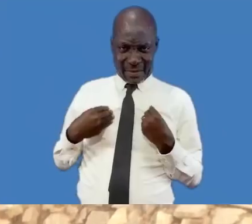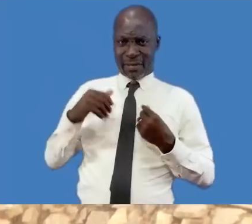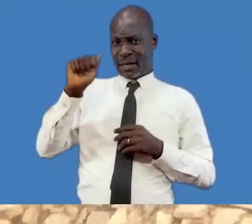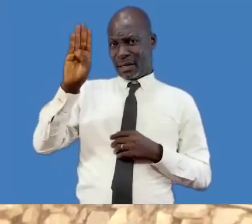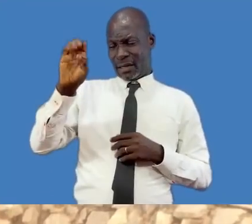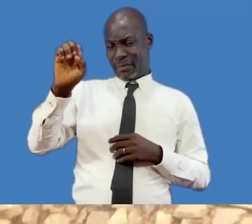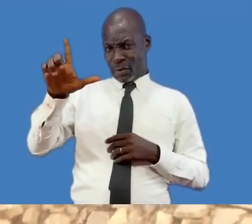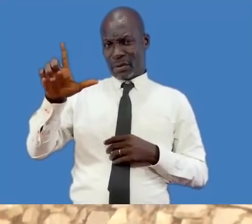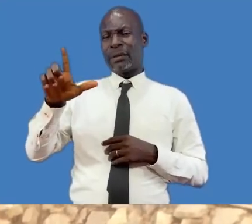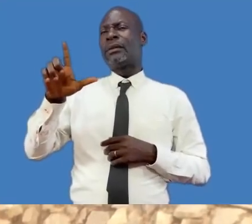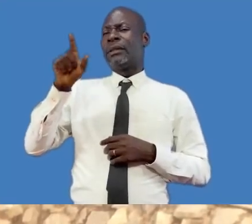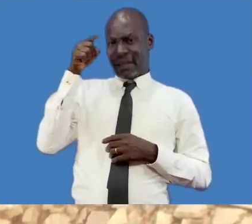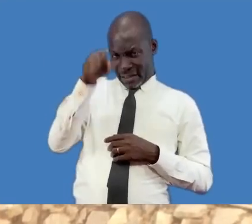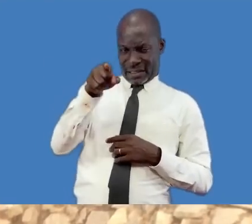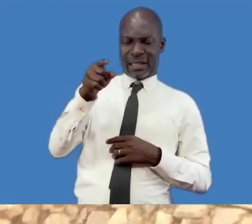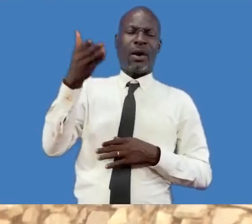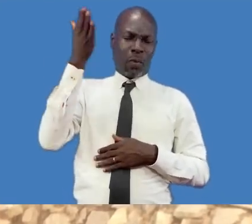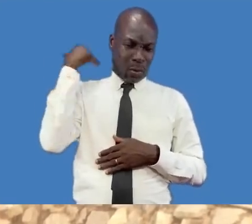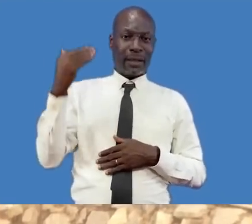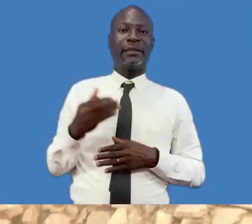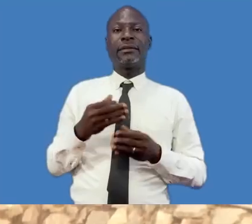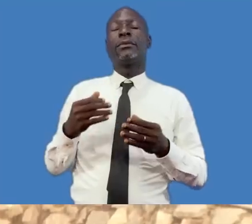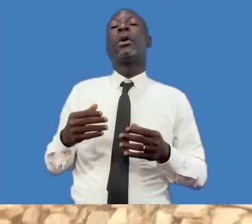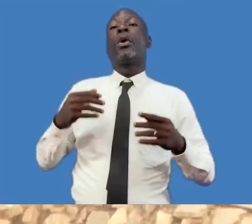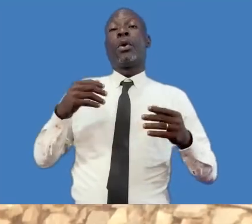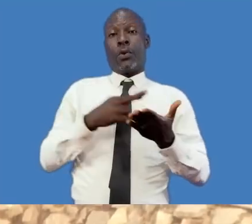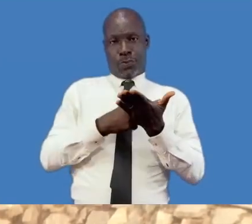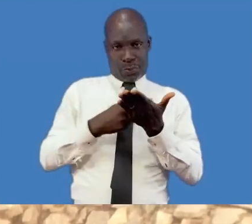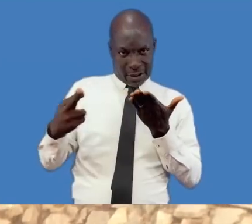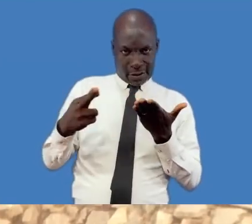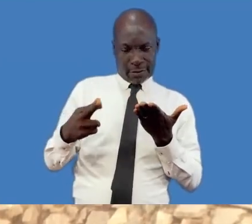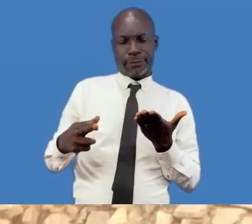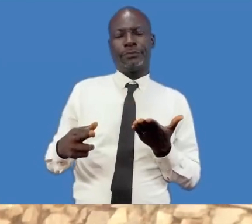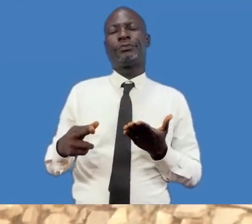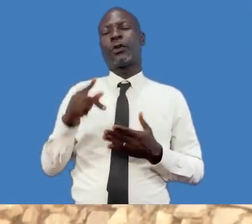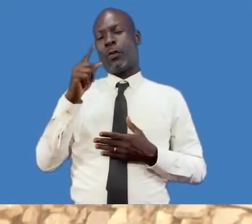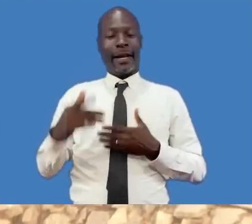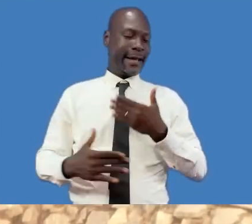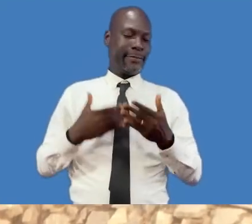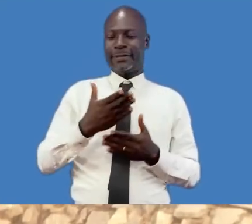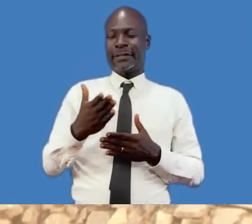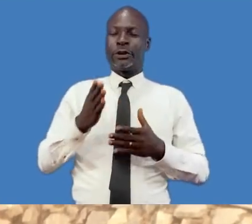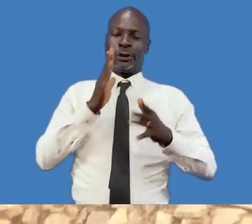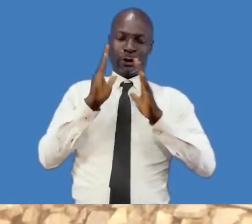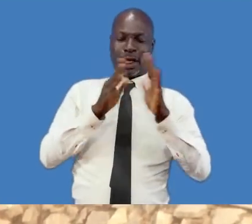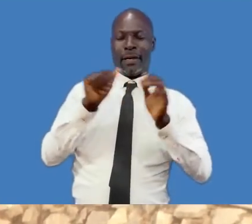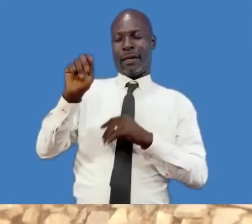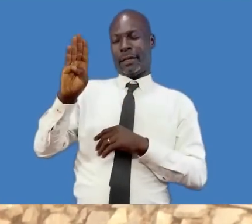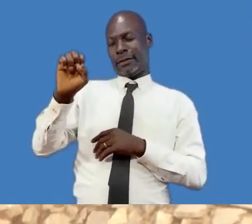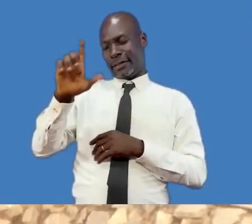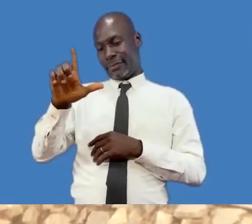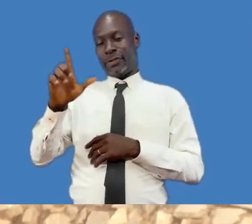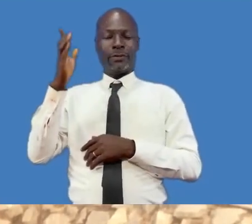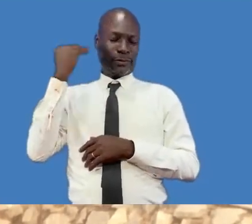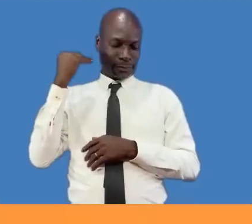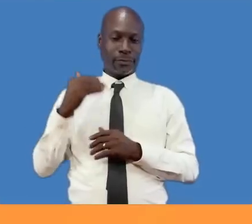ye o tre nini na sa wo to aso a ani yesa mu a oka Edifa Abel, I found a bottle who